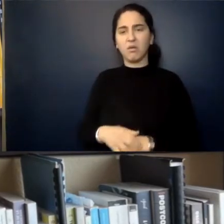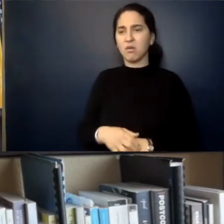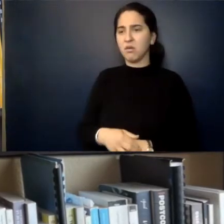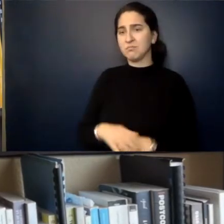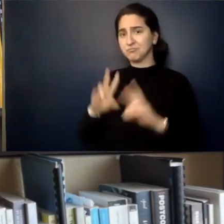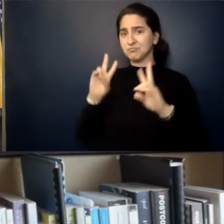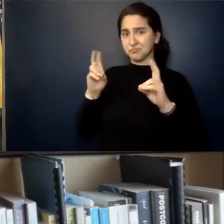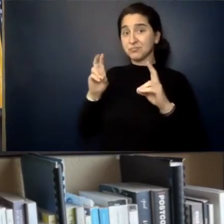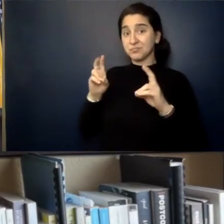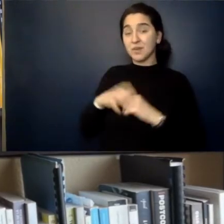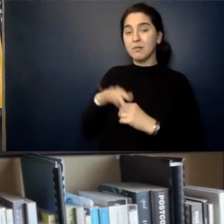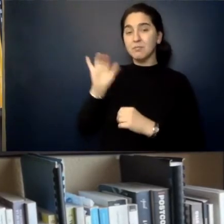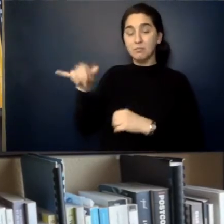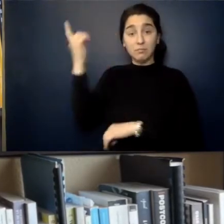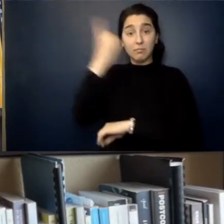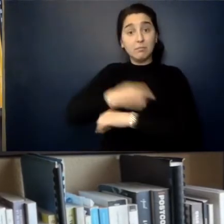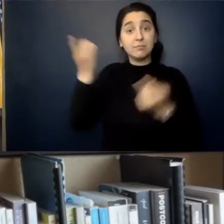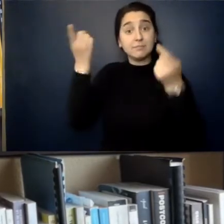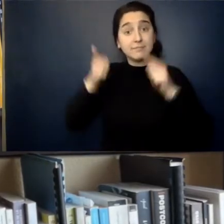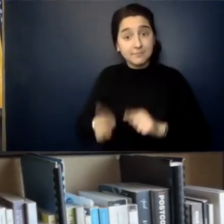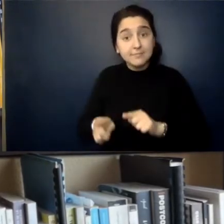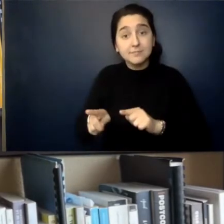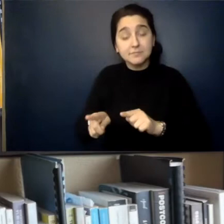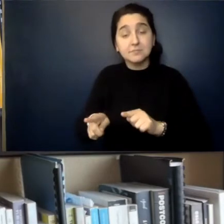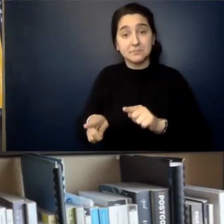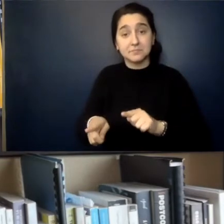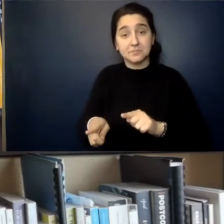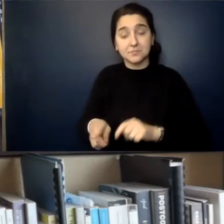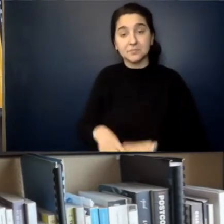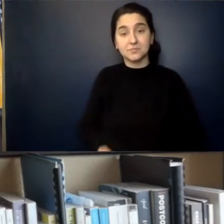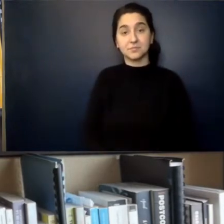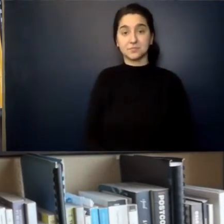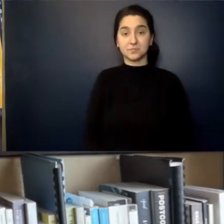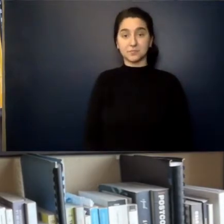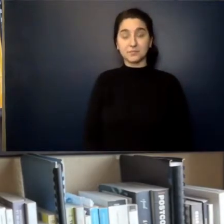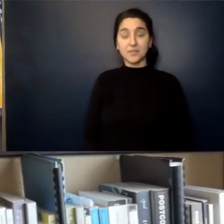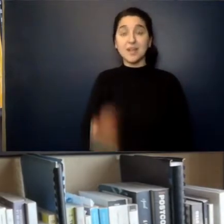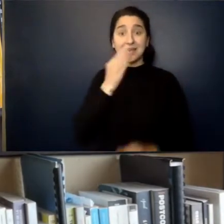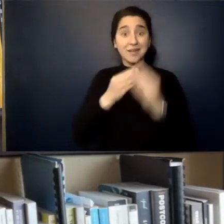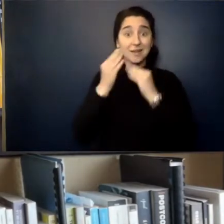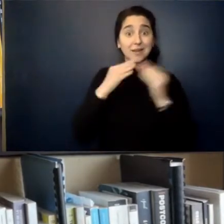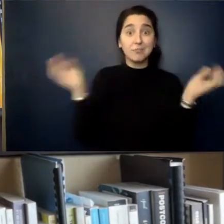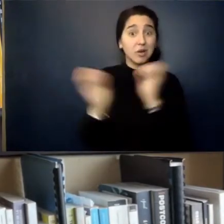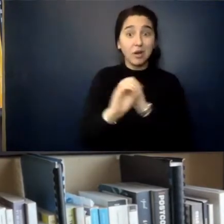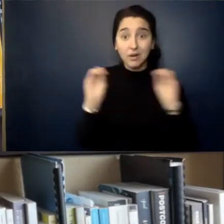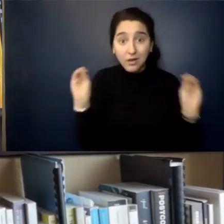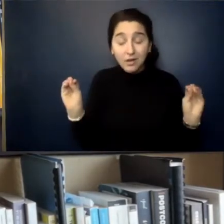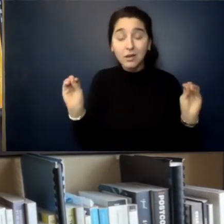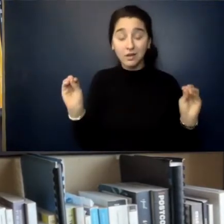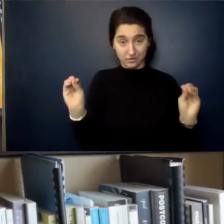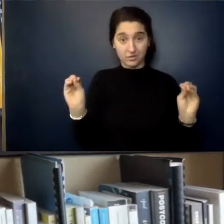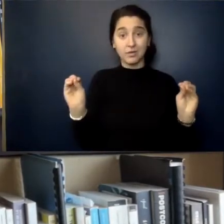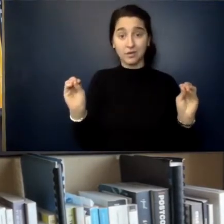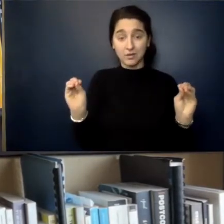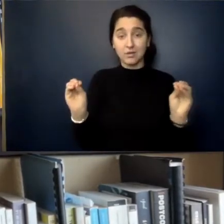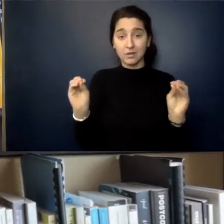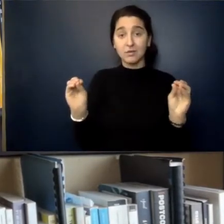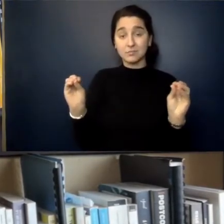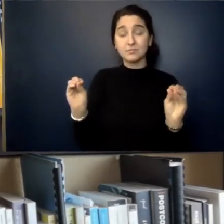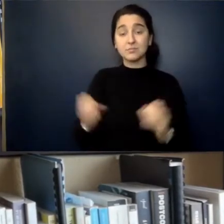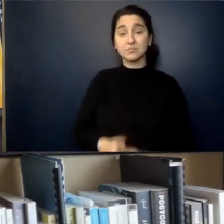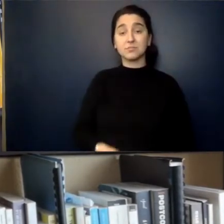We'll tell to the judge that Naboth